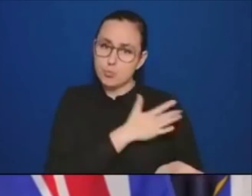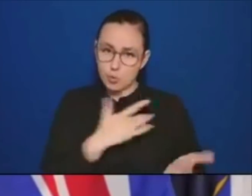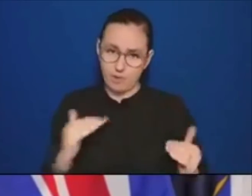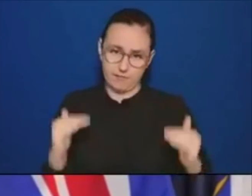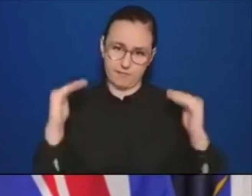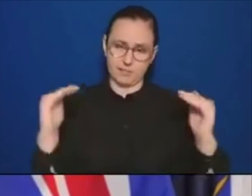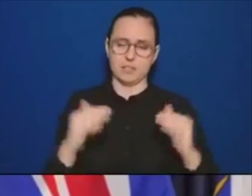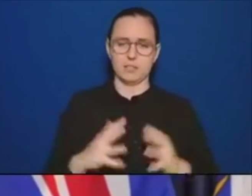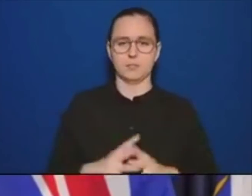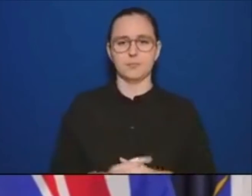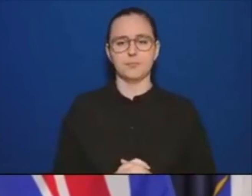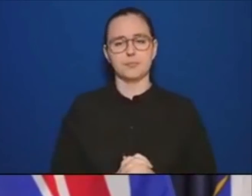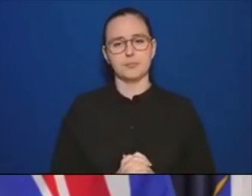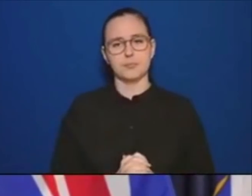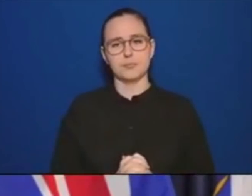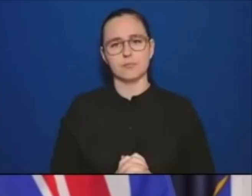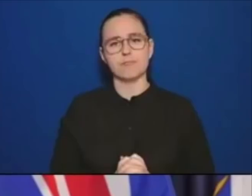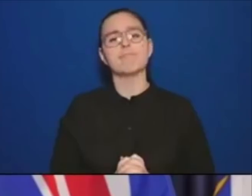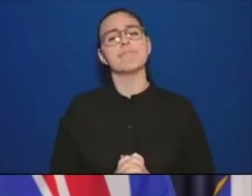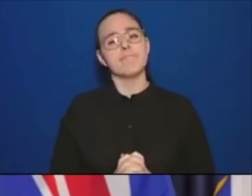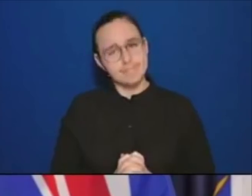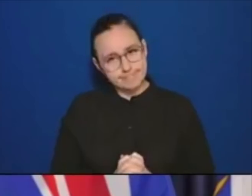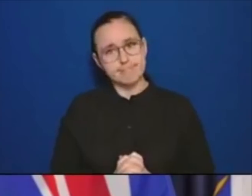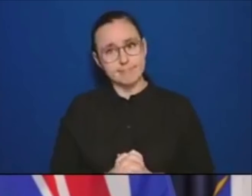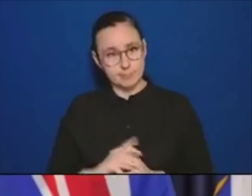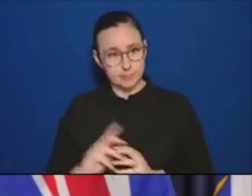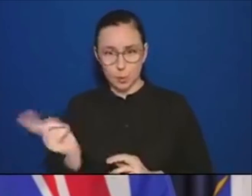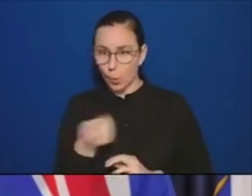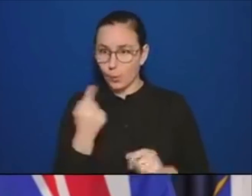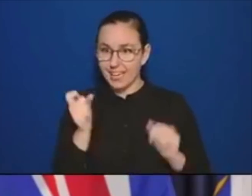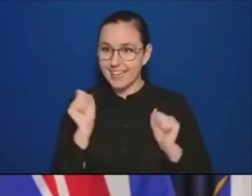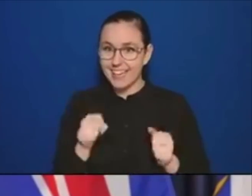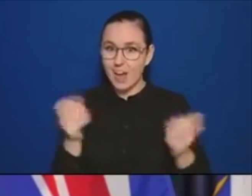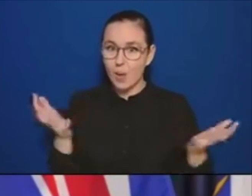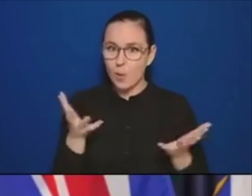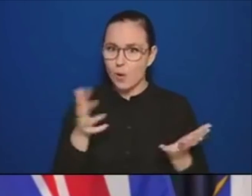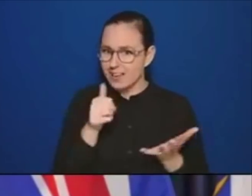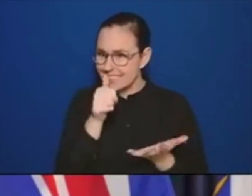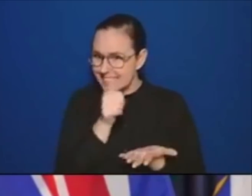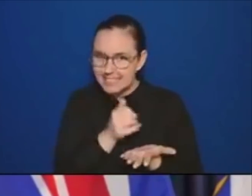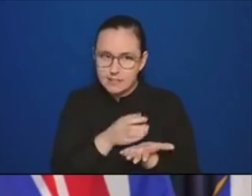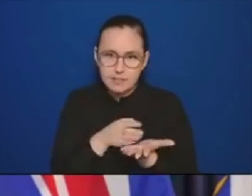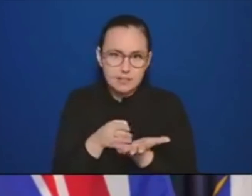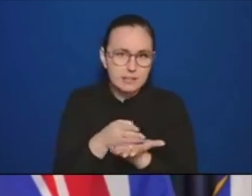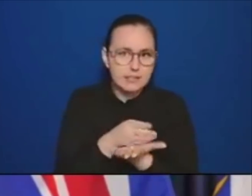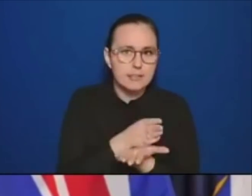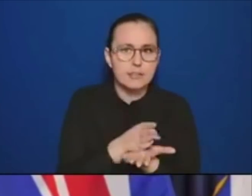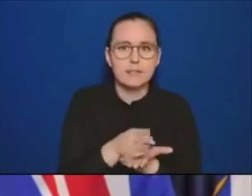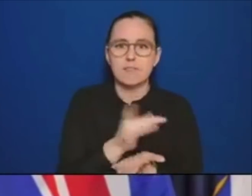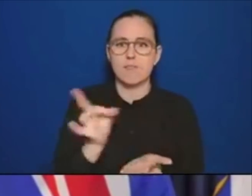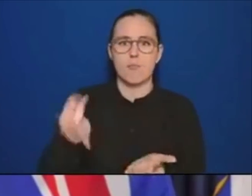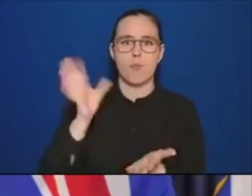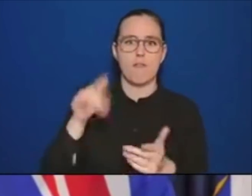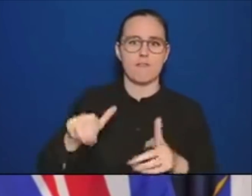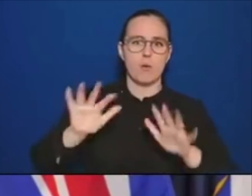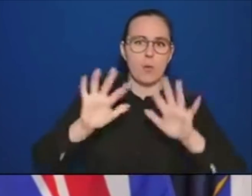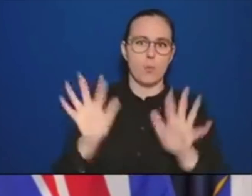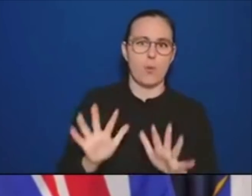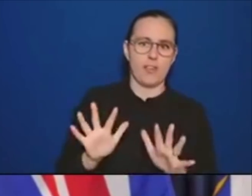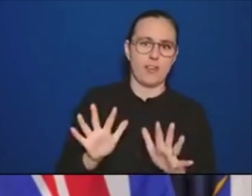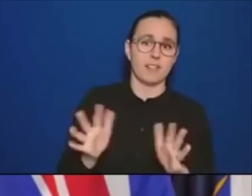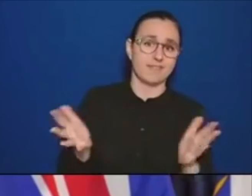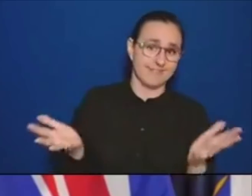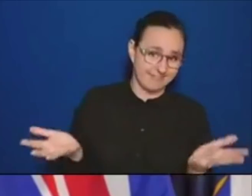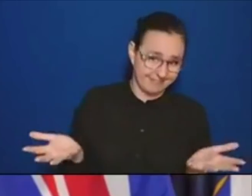the extreme weather events that are part of the future. And through this, I know British Columbians will continue to rise to these